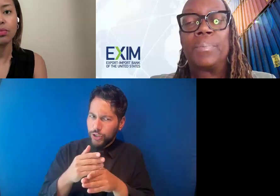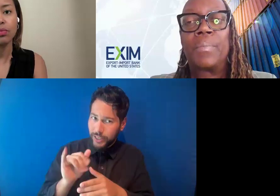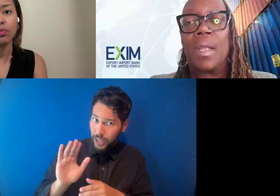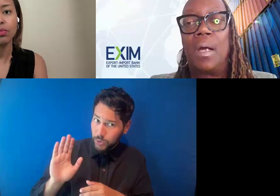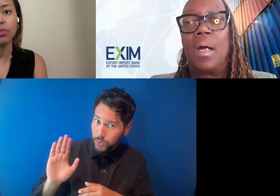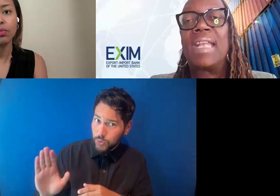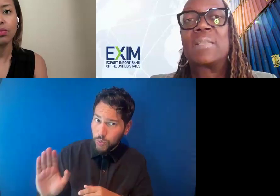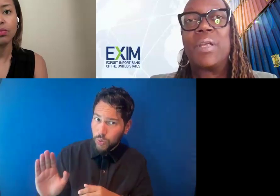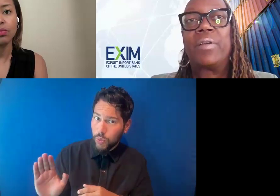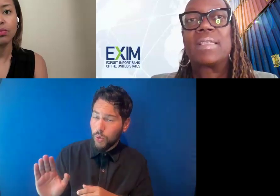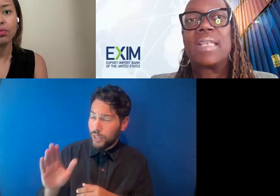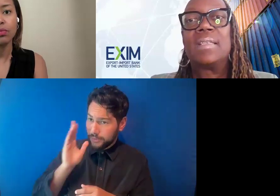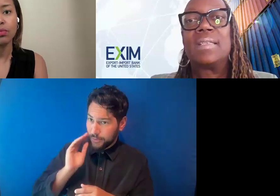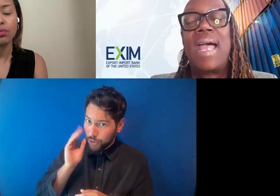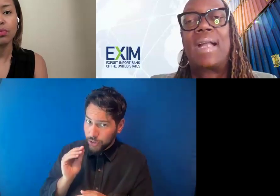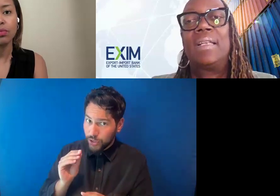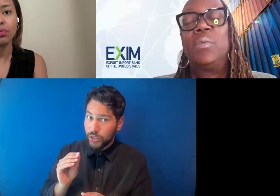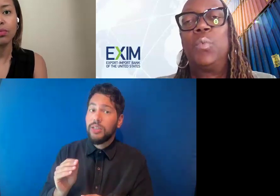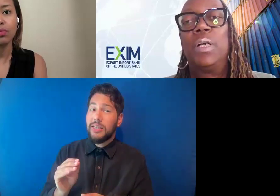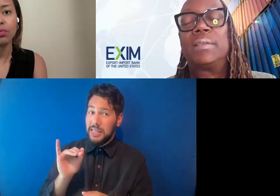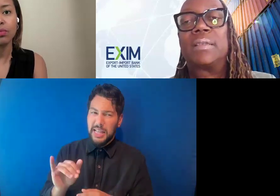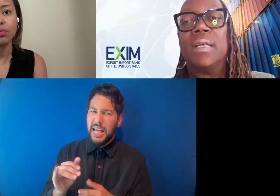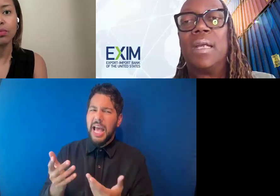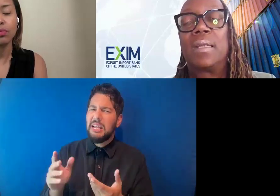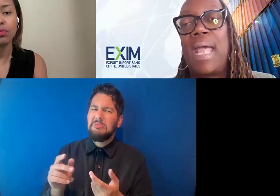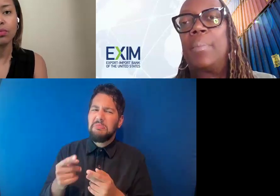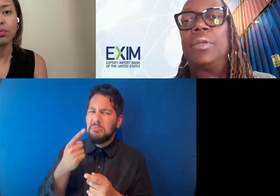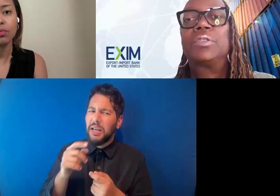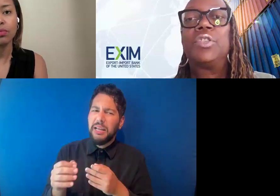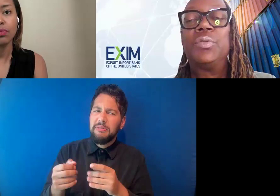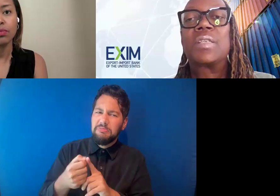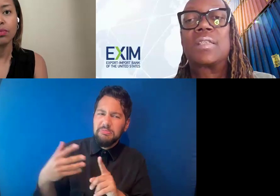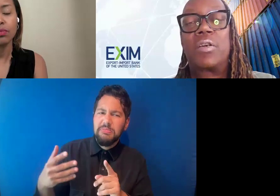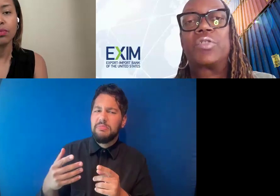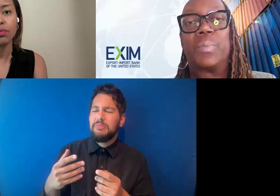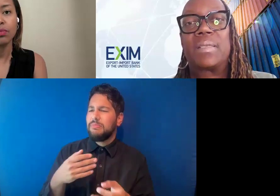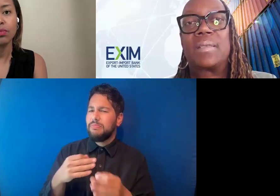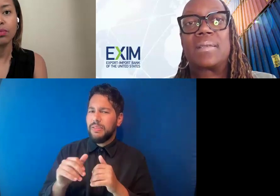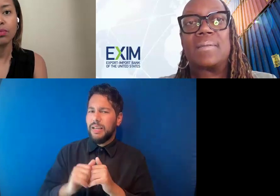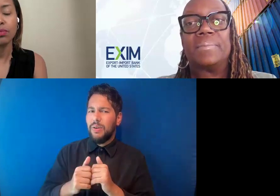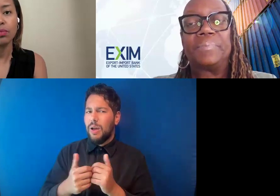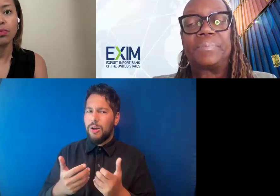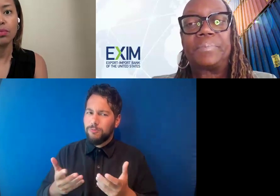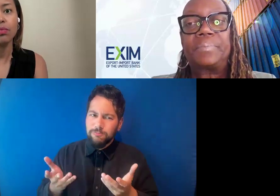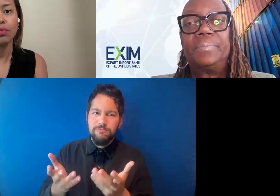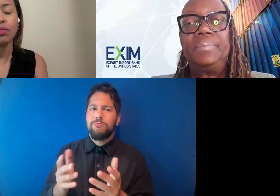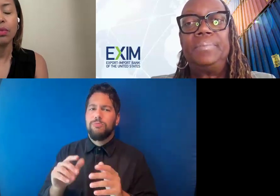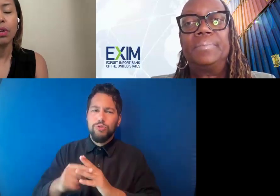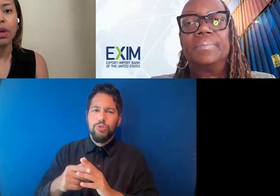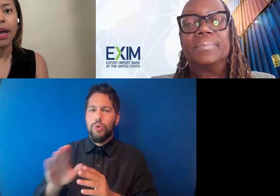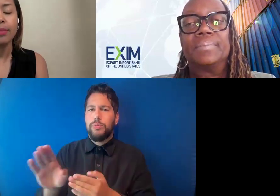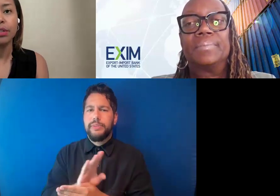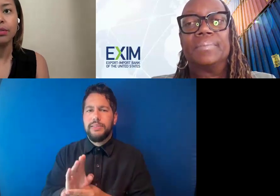your experience and exactly what catapulted you to start your business?